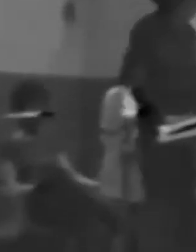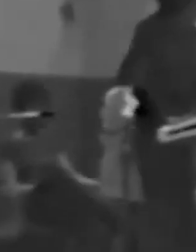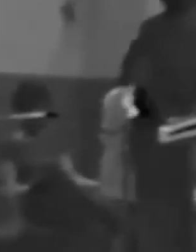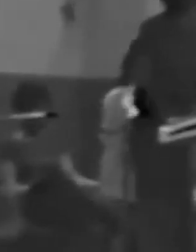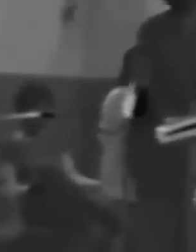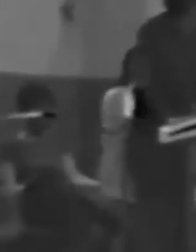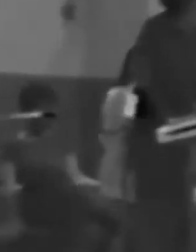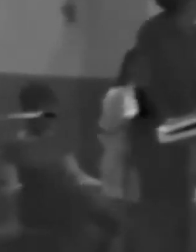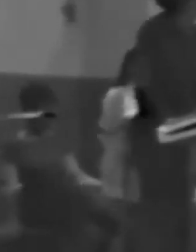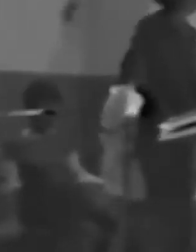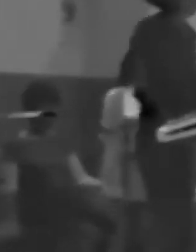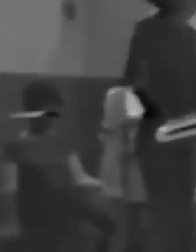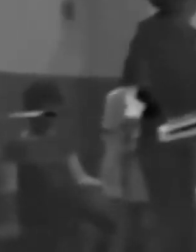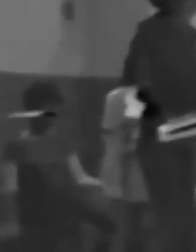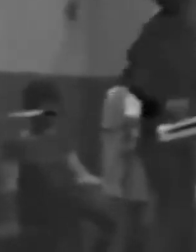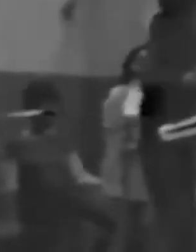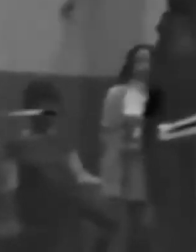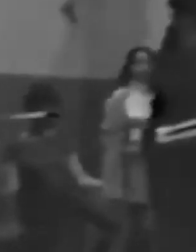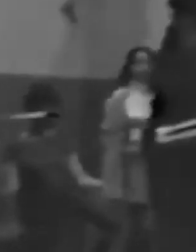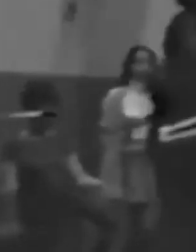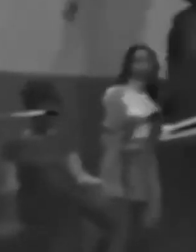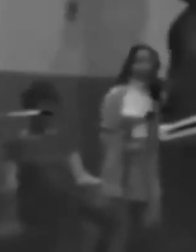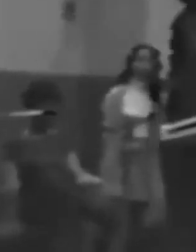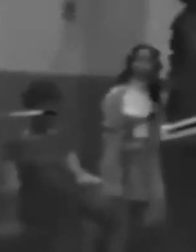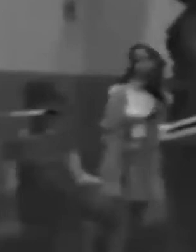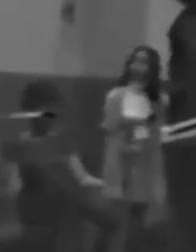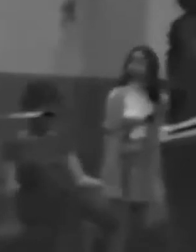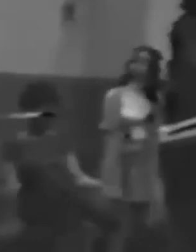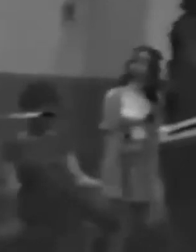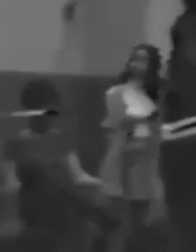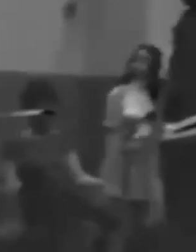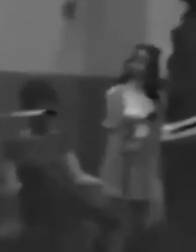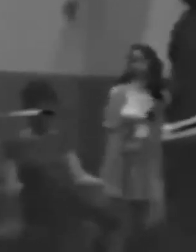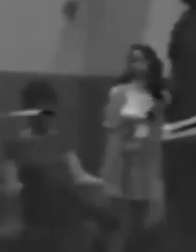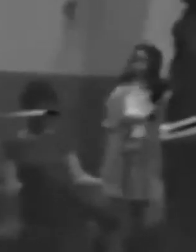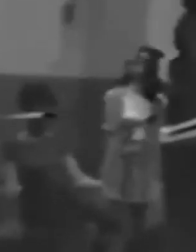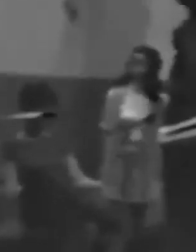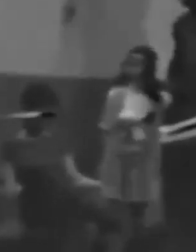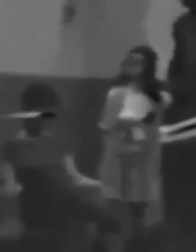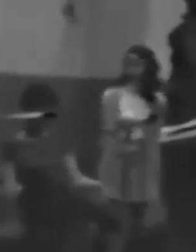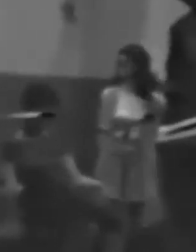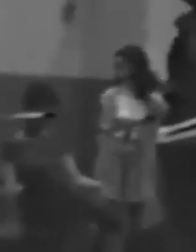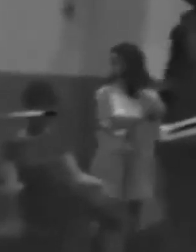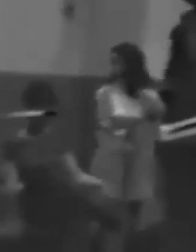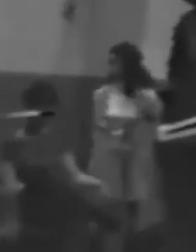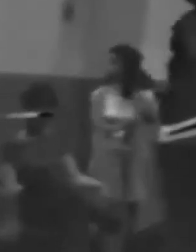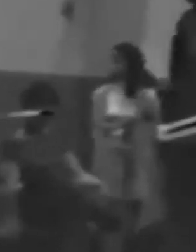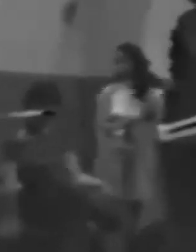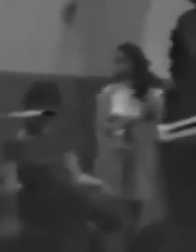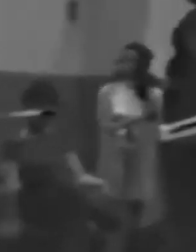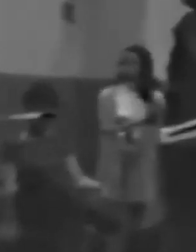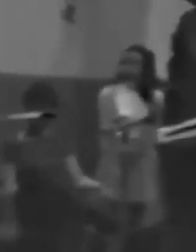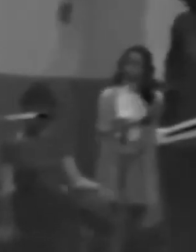Let's look at the breakdown. First of all, whenever they talk about welfare